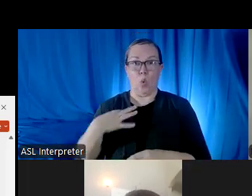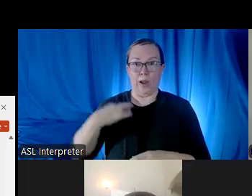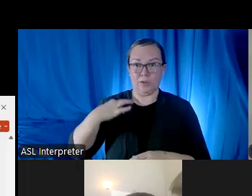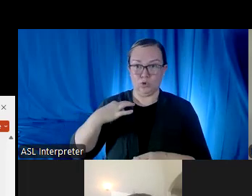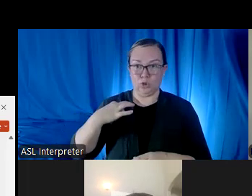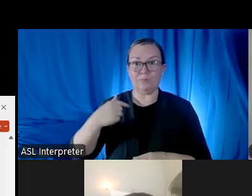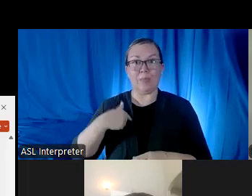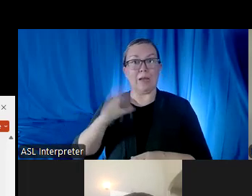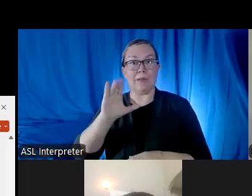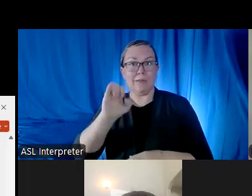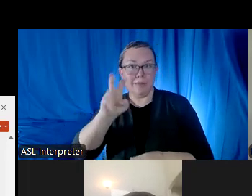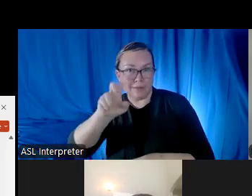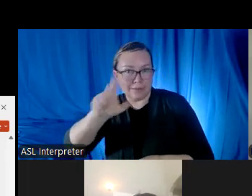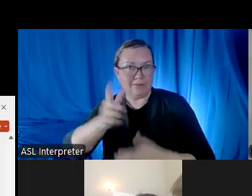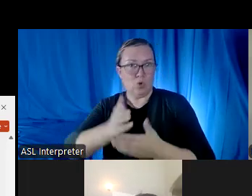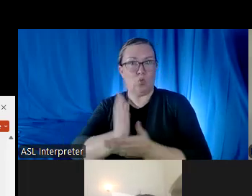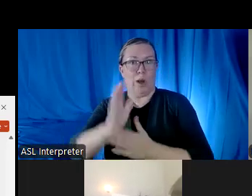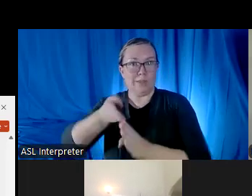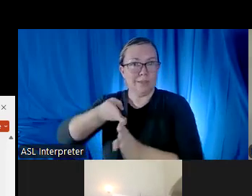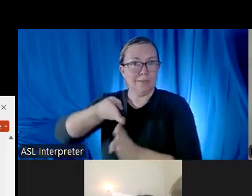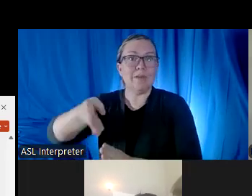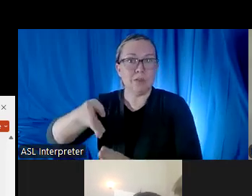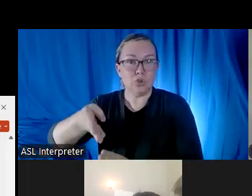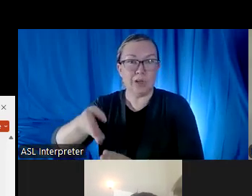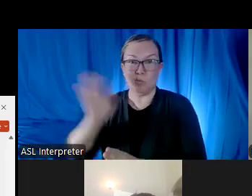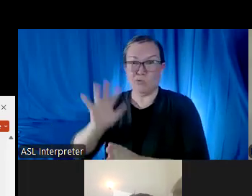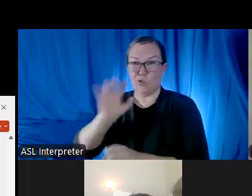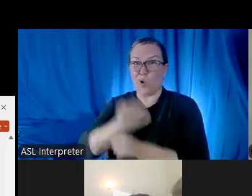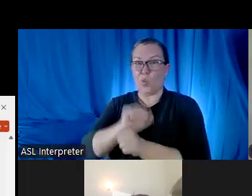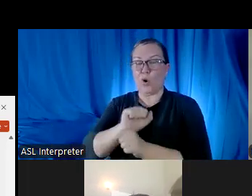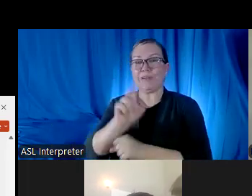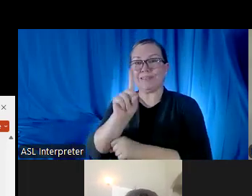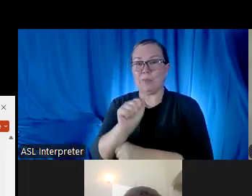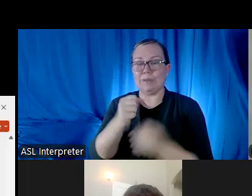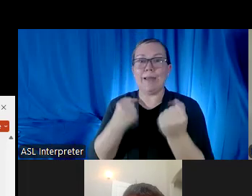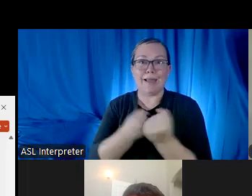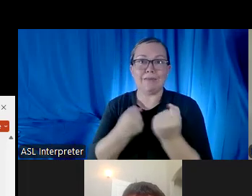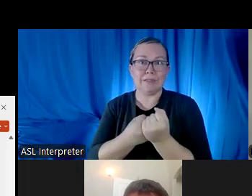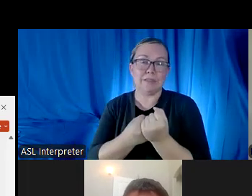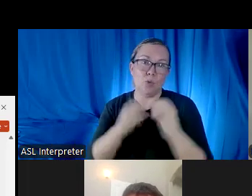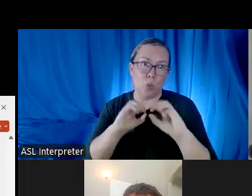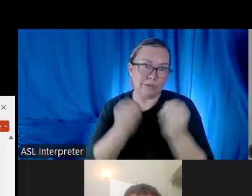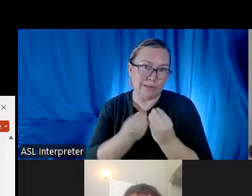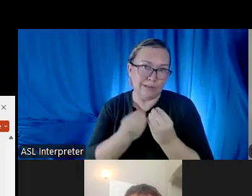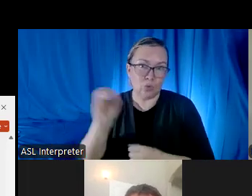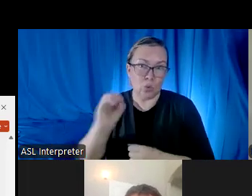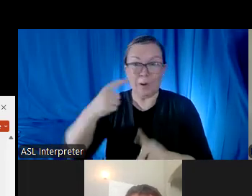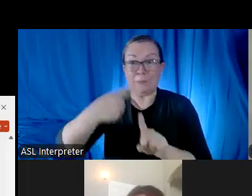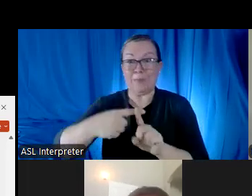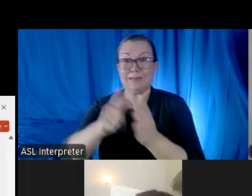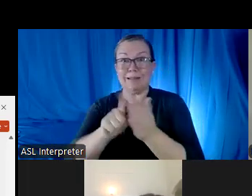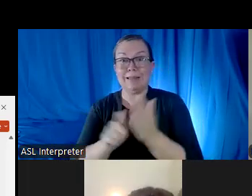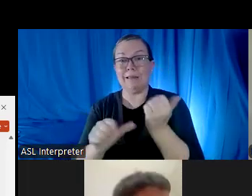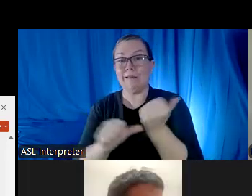Rights Division of BOLI, and previously I've worked for disability advocacy organizations in Oregon and for legal aid services